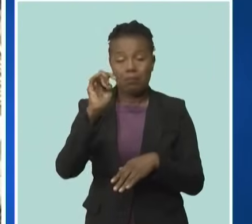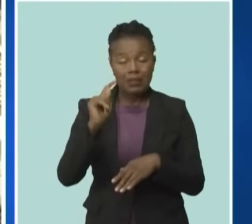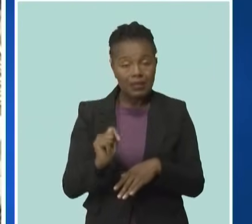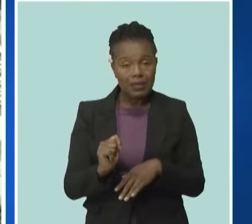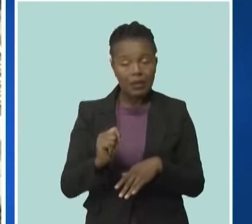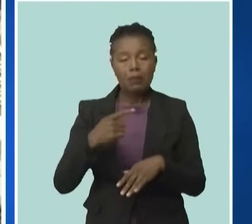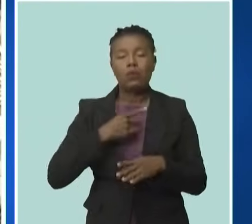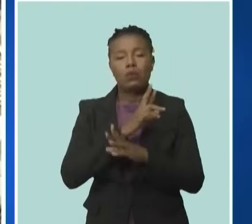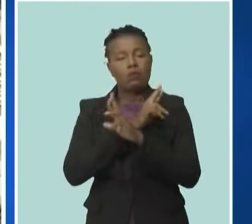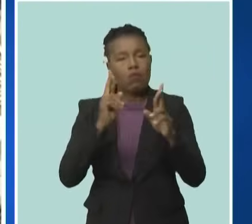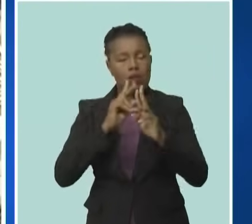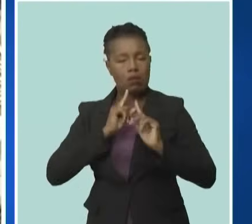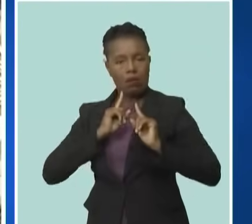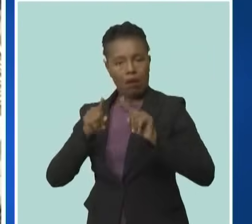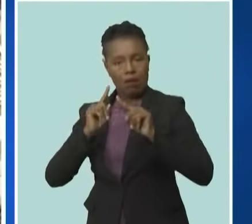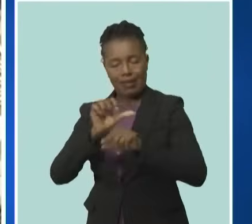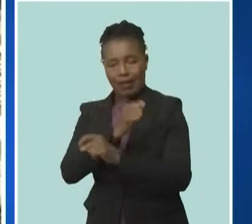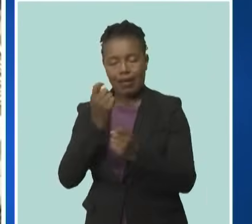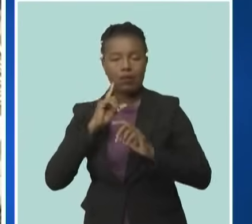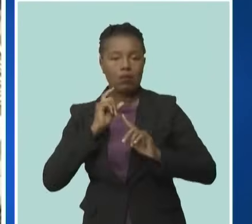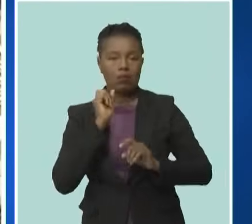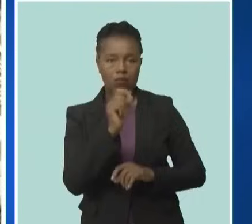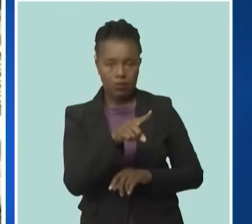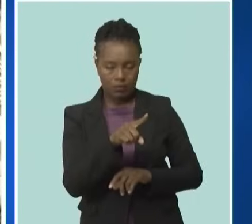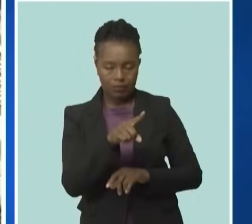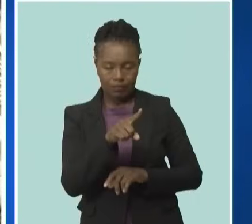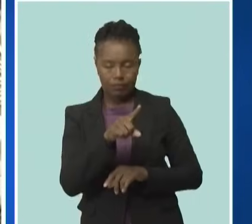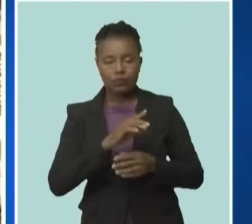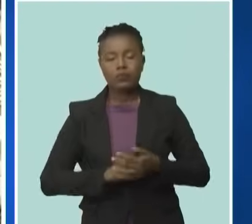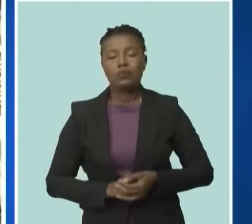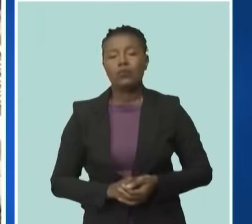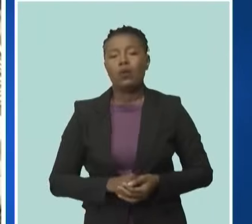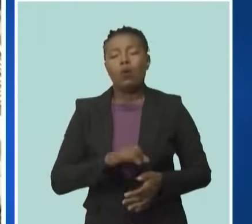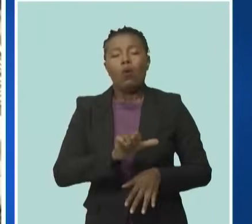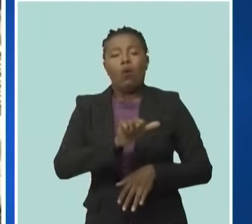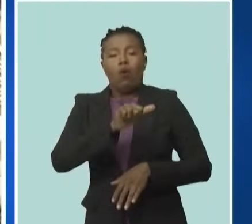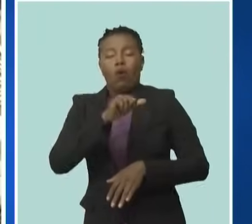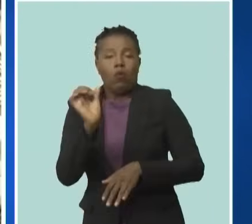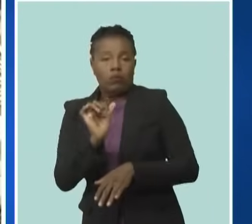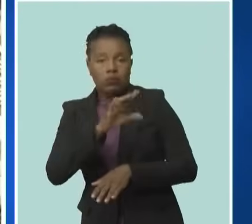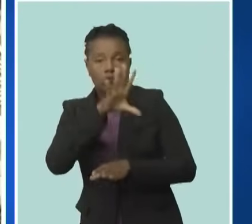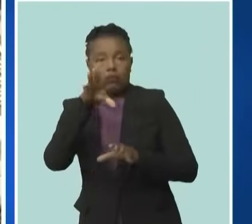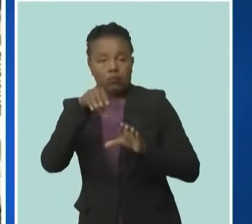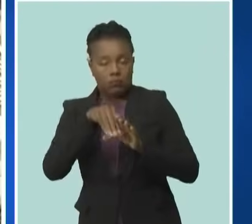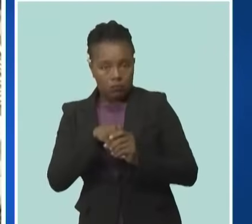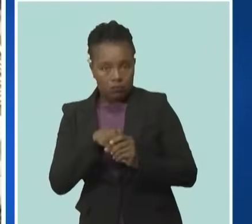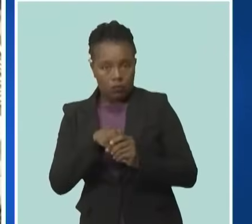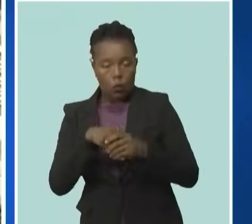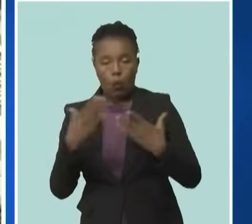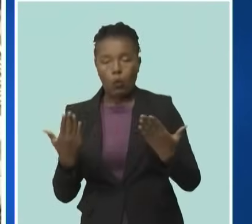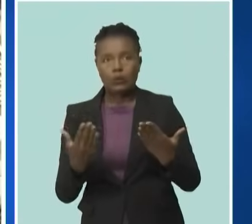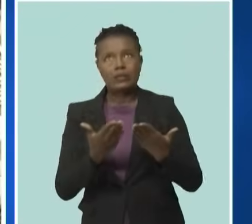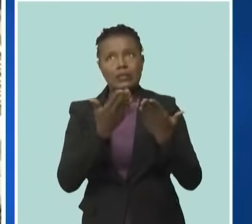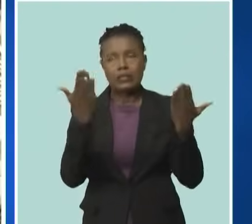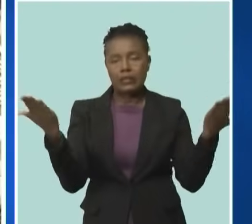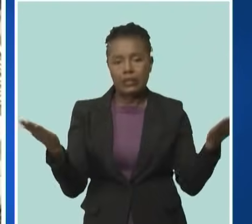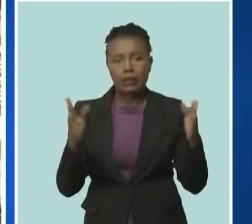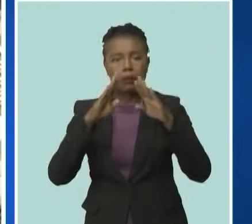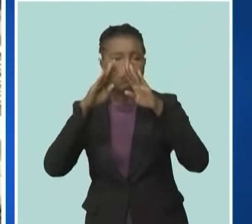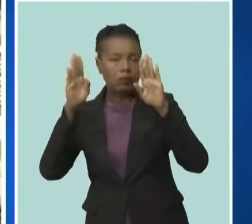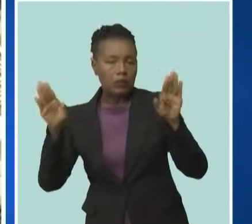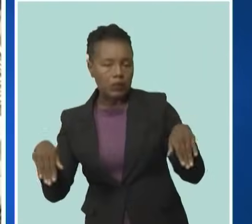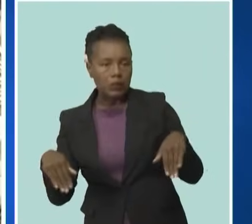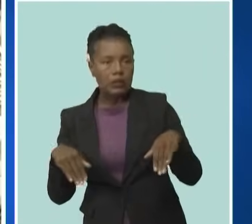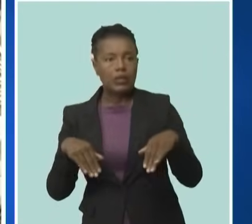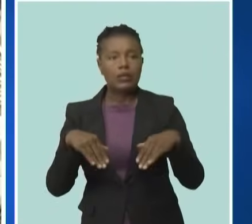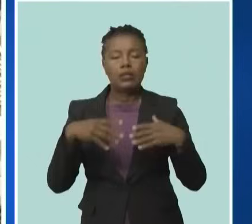challenge. So that's a key part of the groundwork. Another part of it is really deal with some of the infrastructure issues within